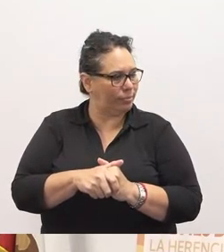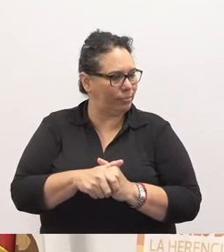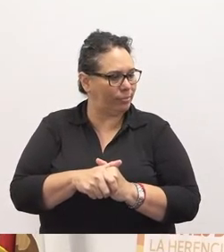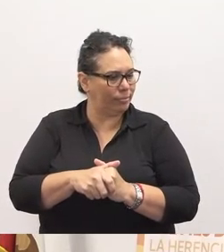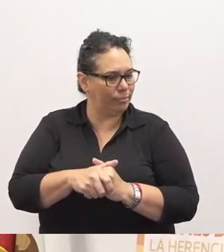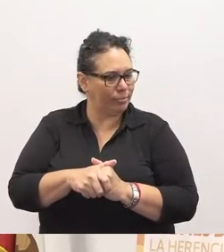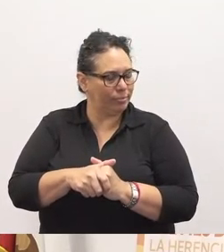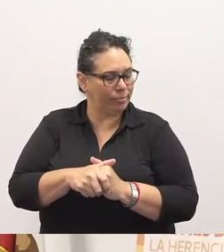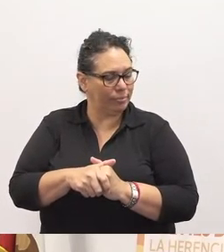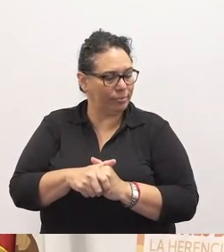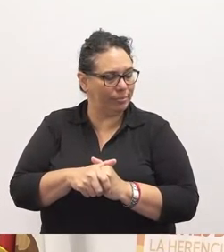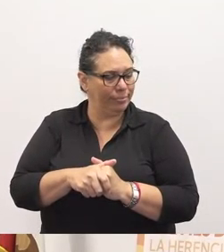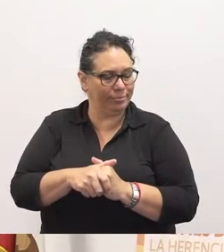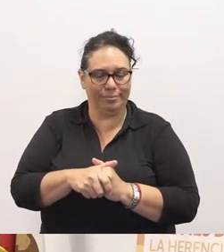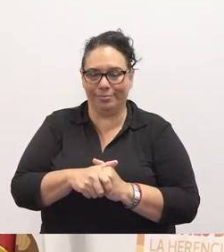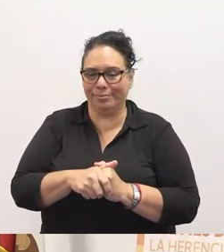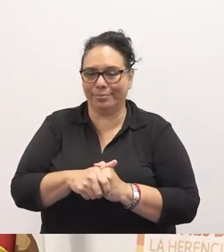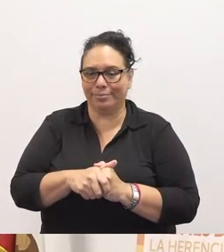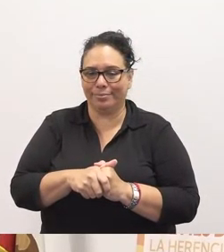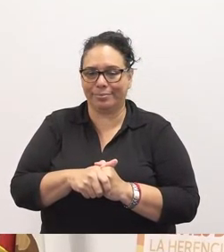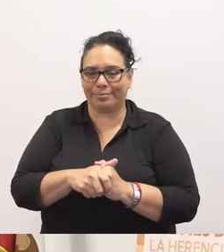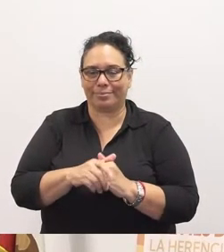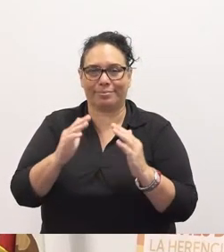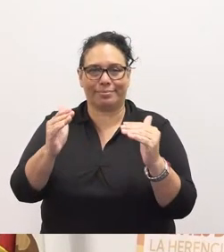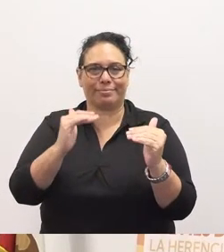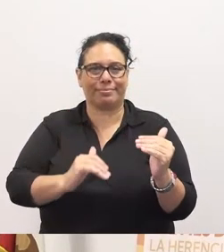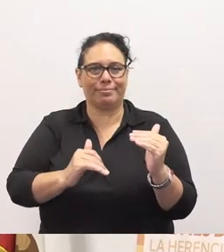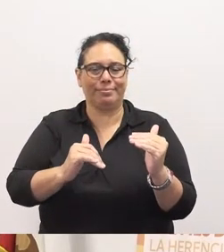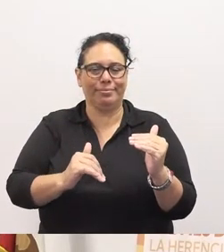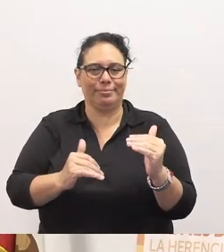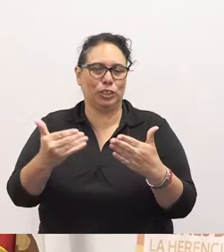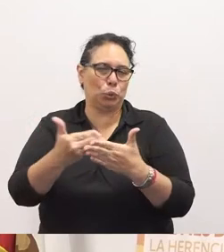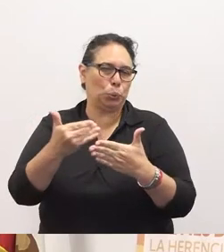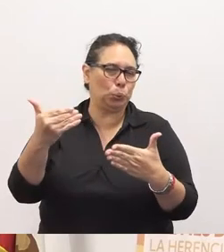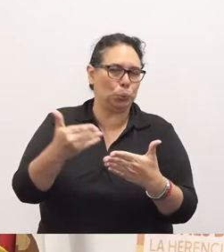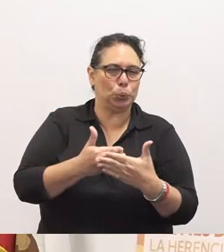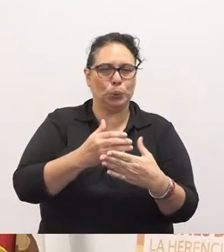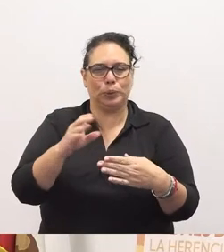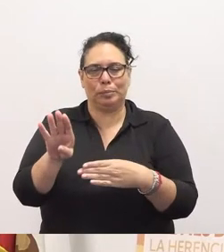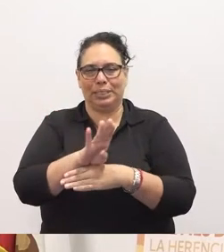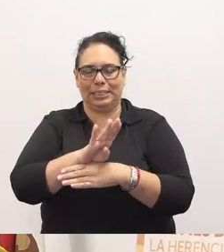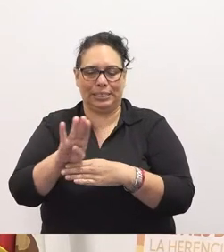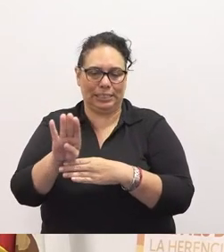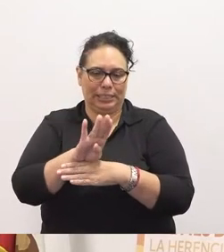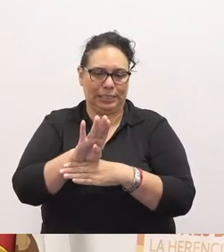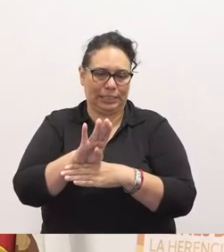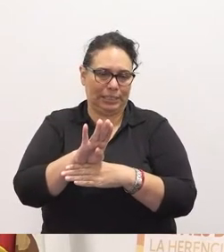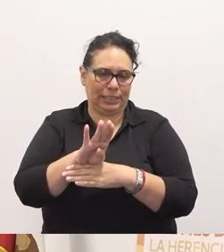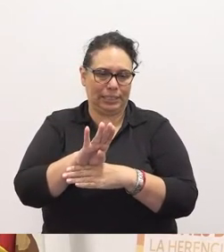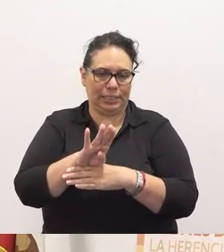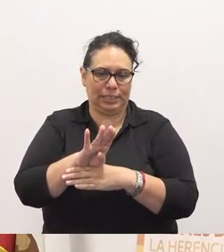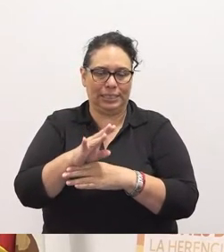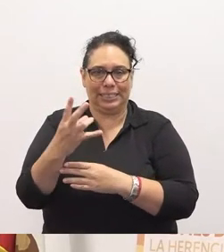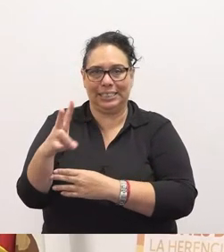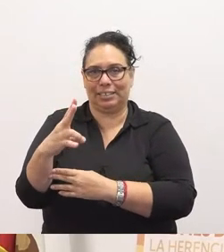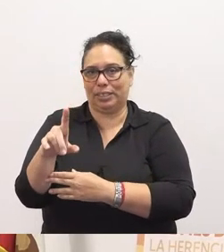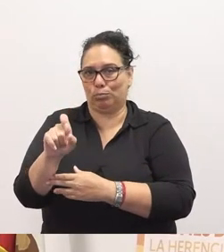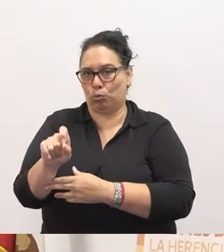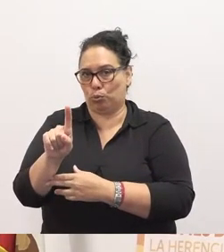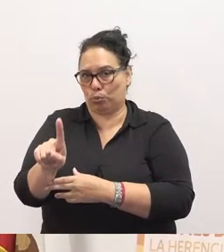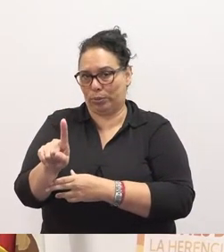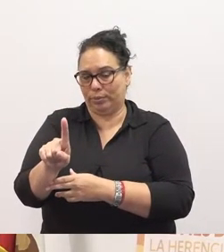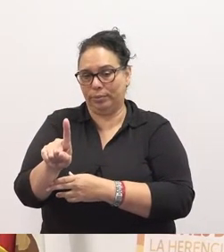Let's see. Next on the agenda, new business, we have item